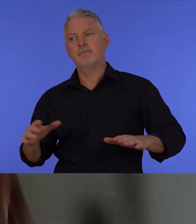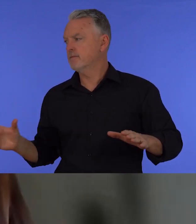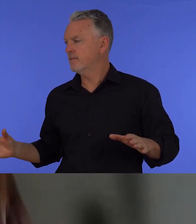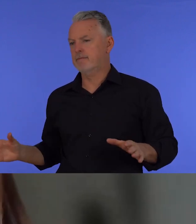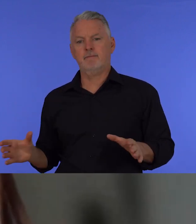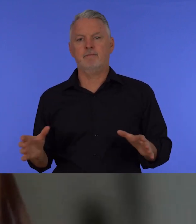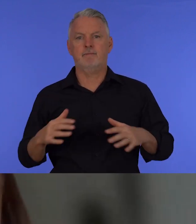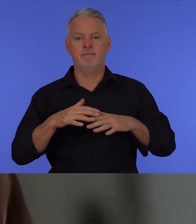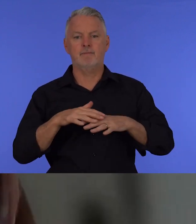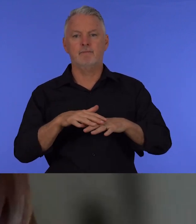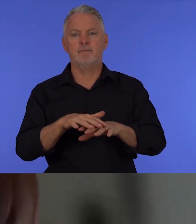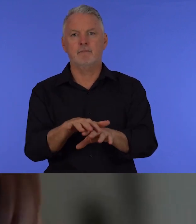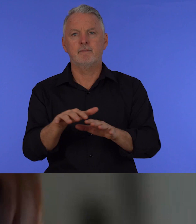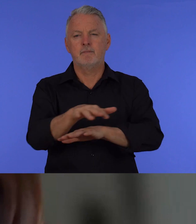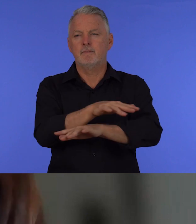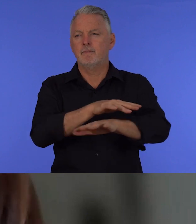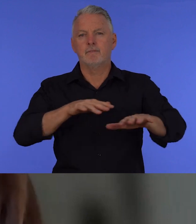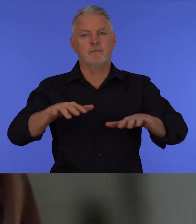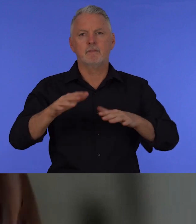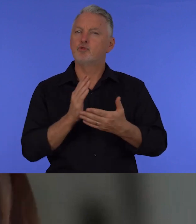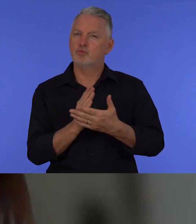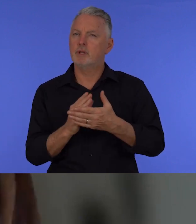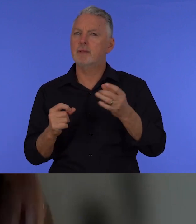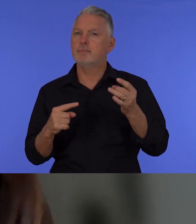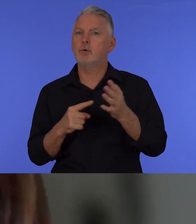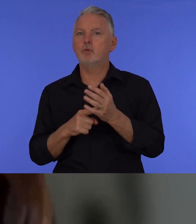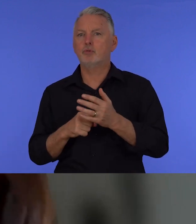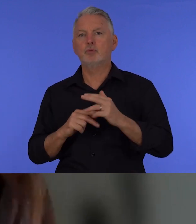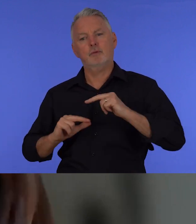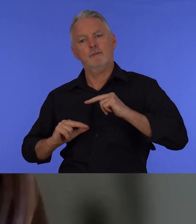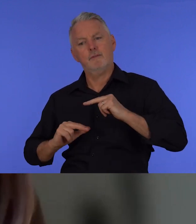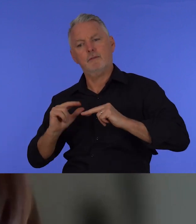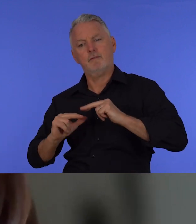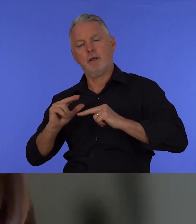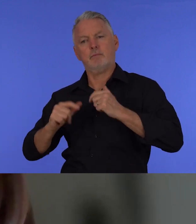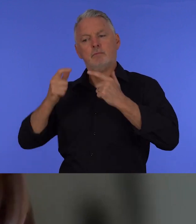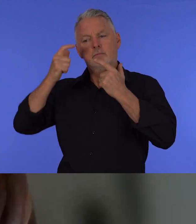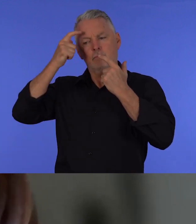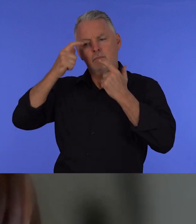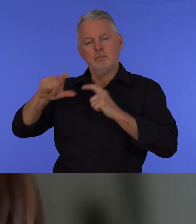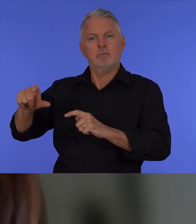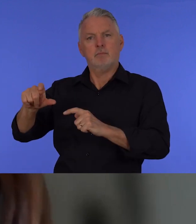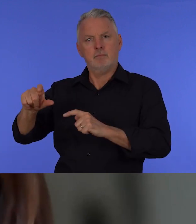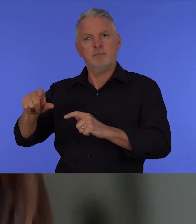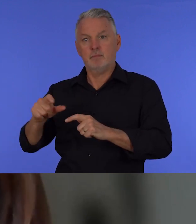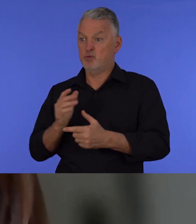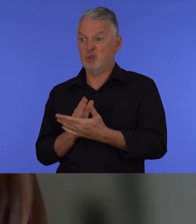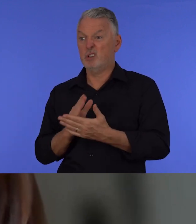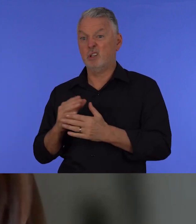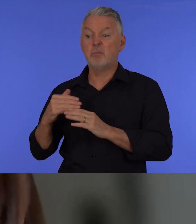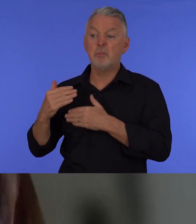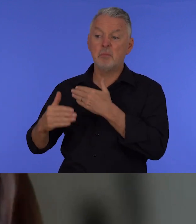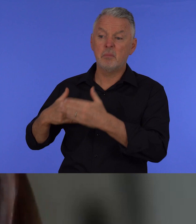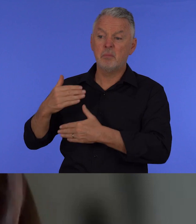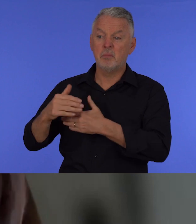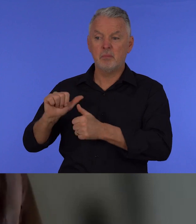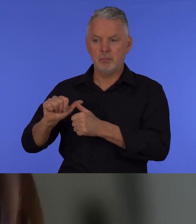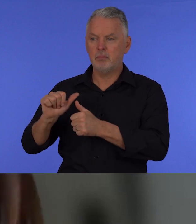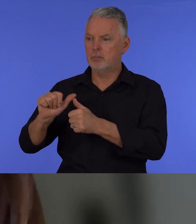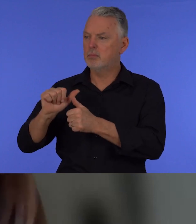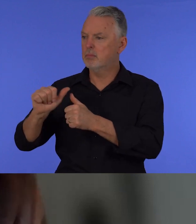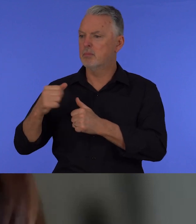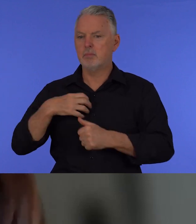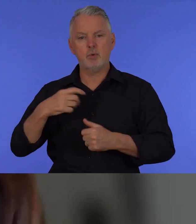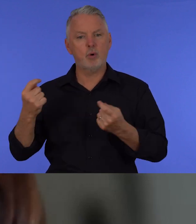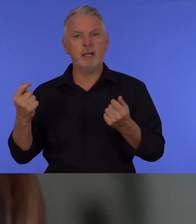being overwhelming and all at once, I think also is very important for her sensory development and regulation. And I